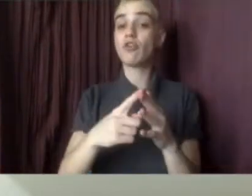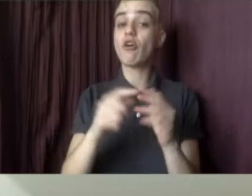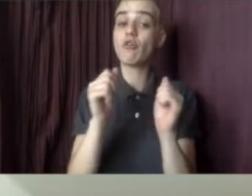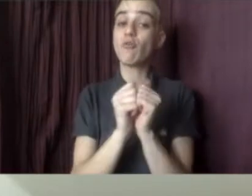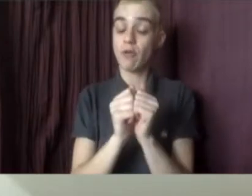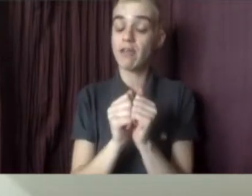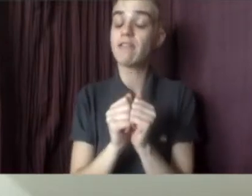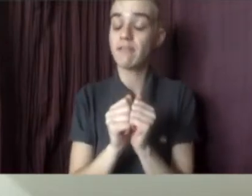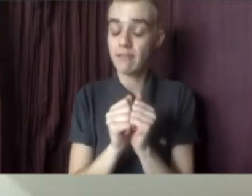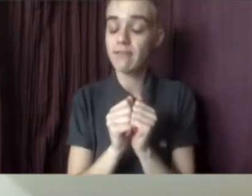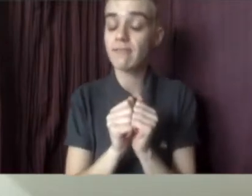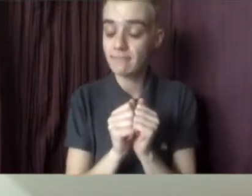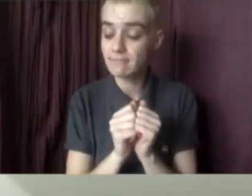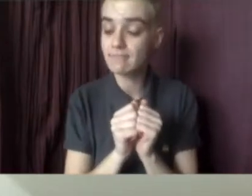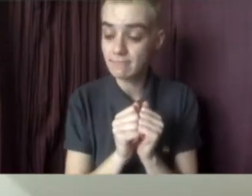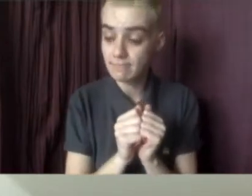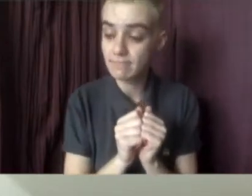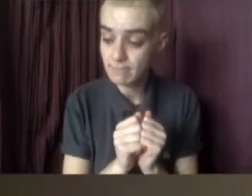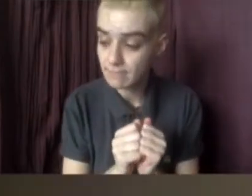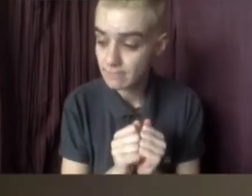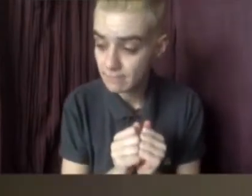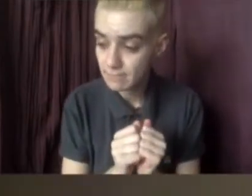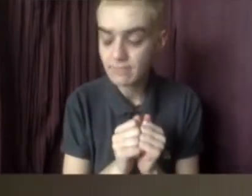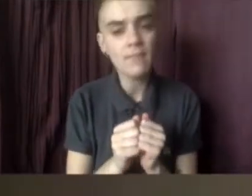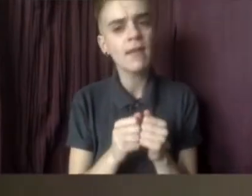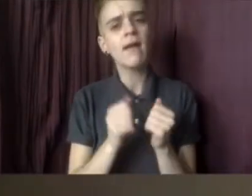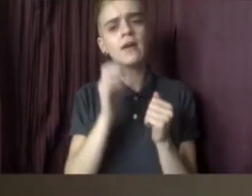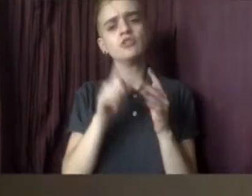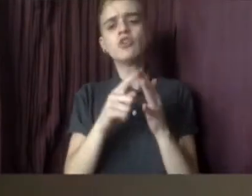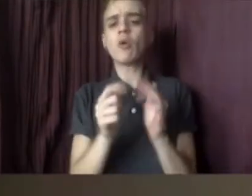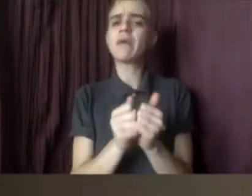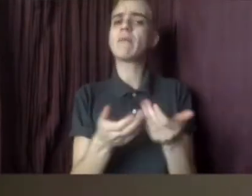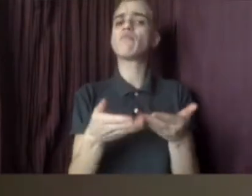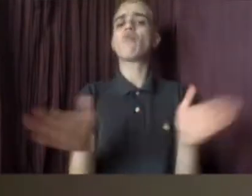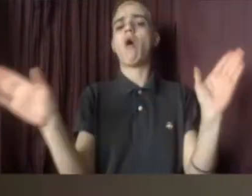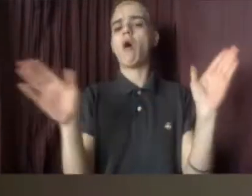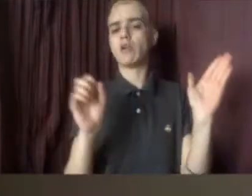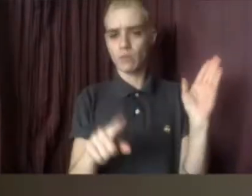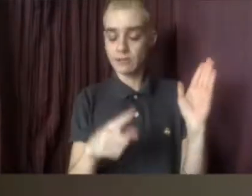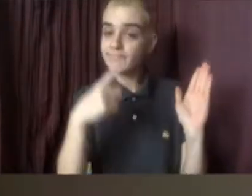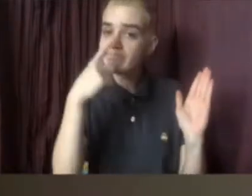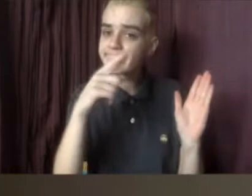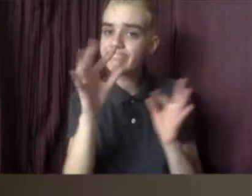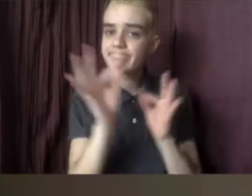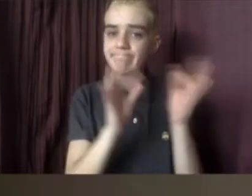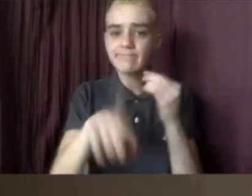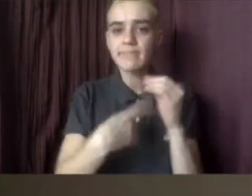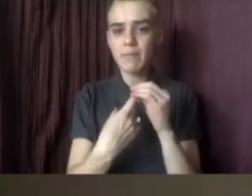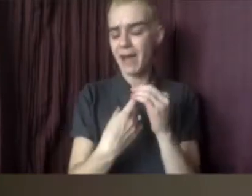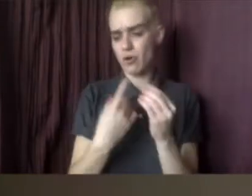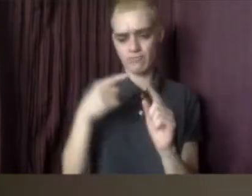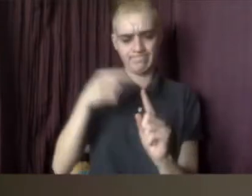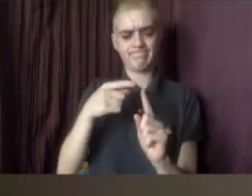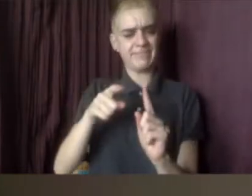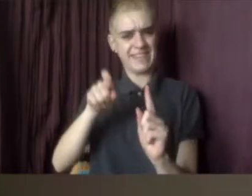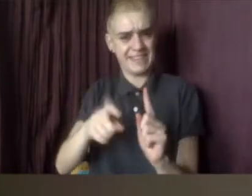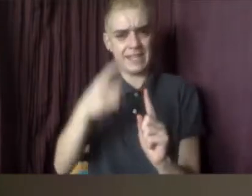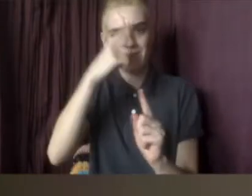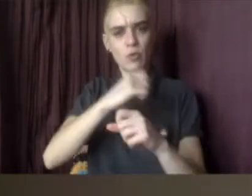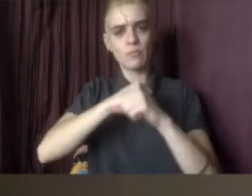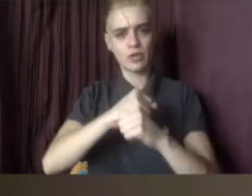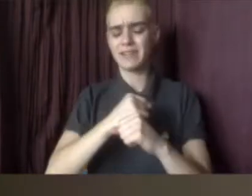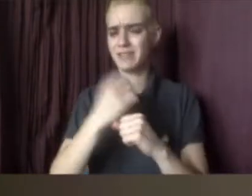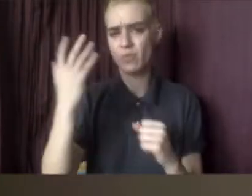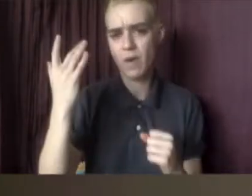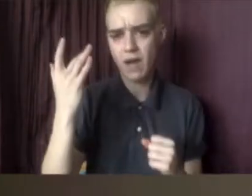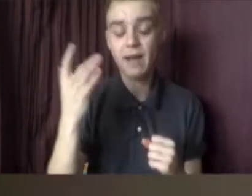including the For the People Act? Sure, I'd love to, and I'm thrilled to be here. Thank you for having me today, and to be joined by this panel.